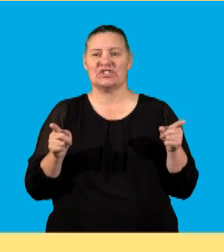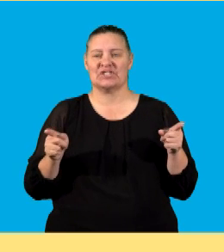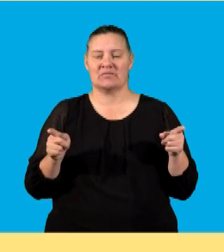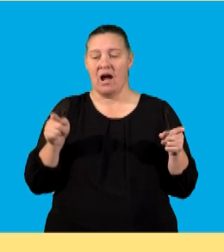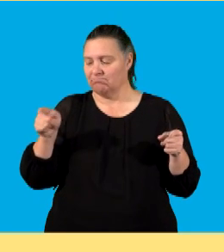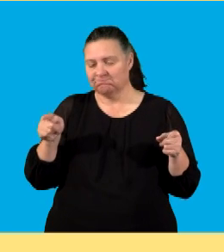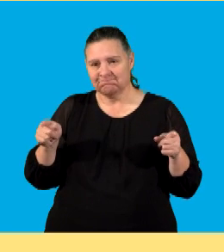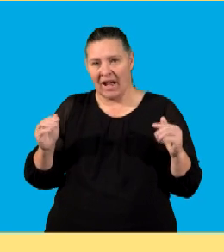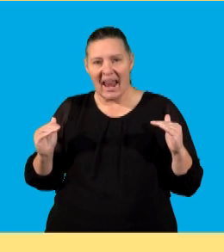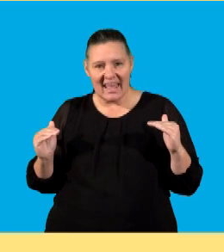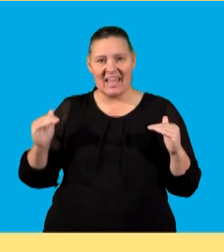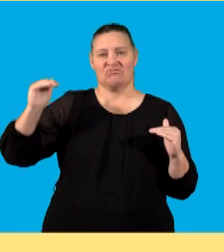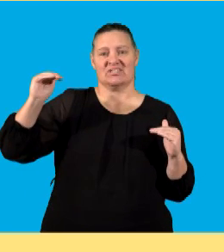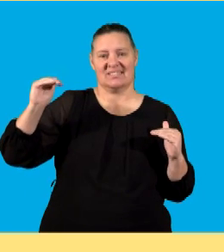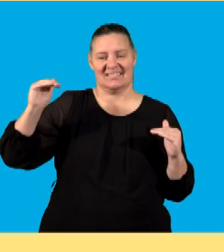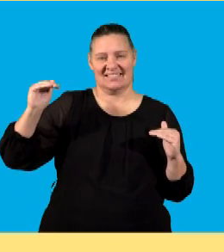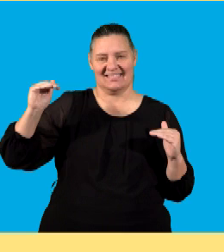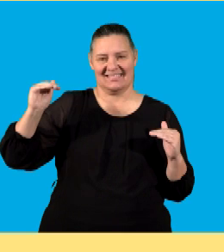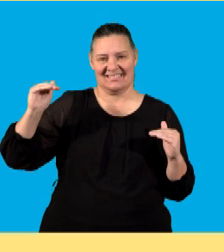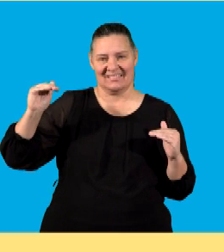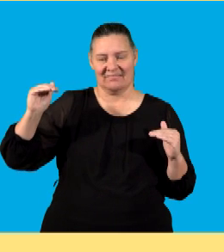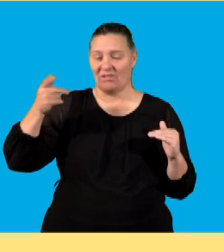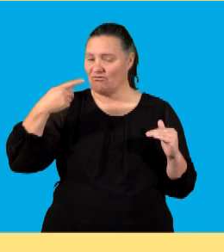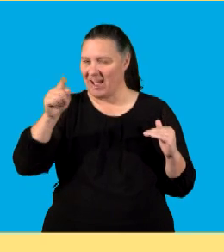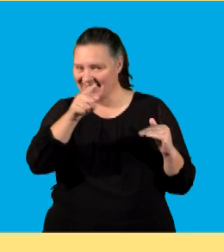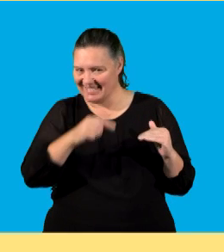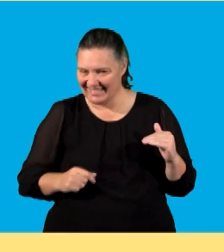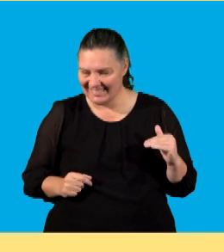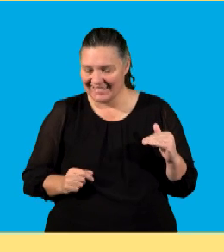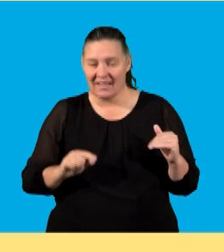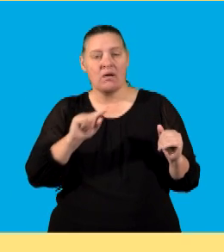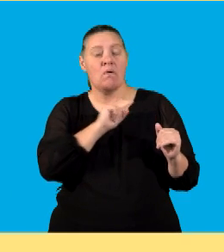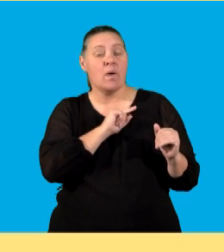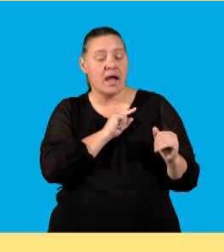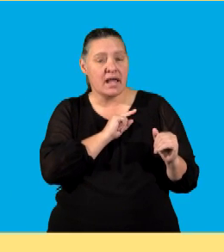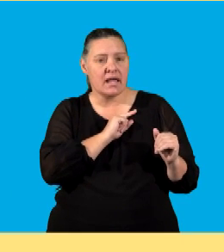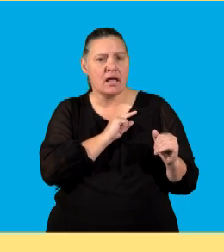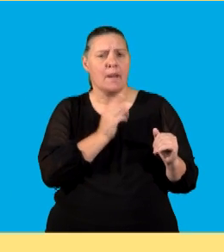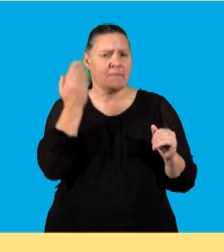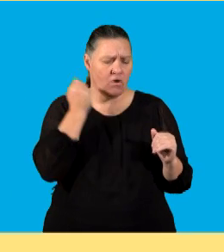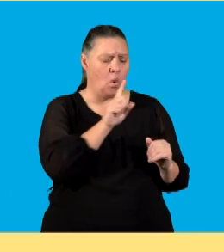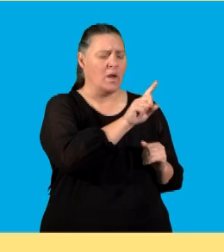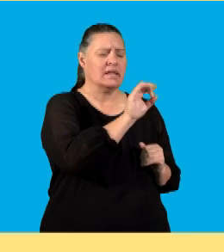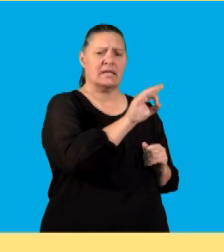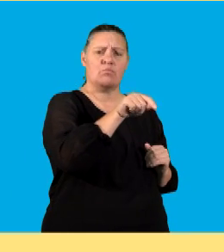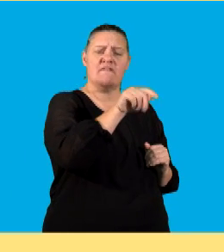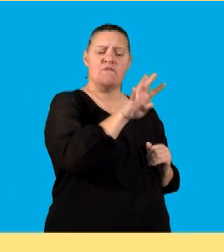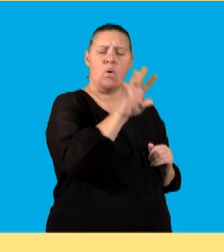already see that there is an increase. You're correct, because it was